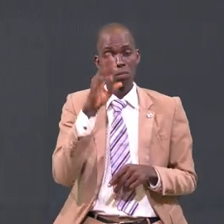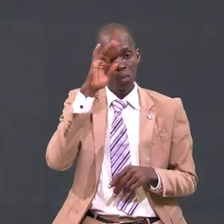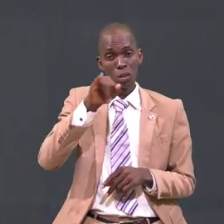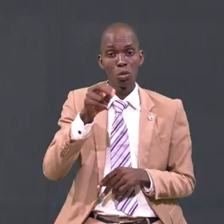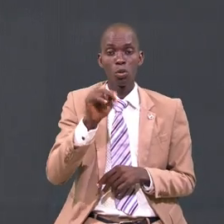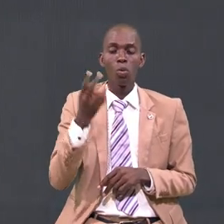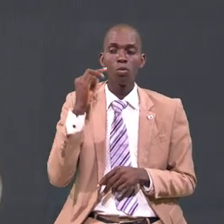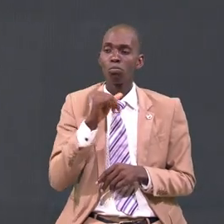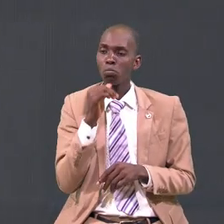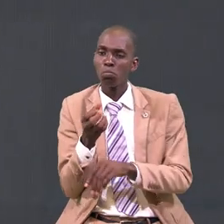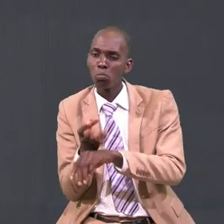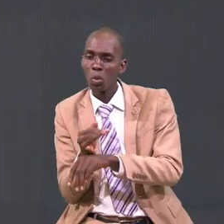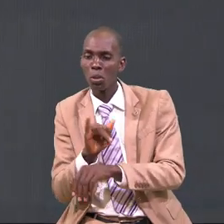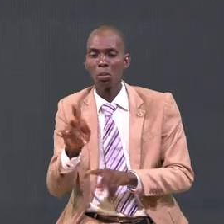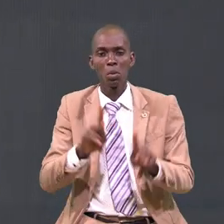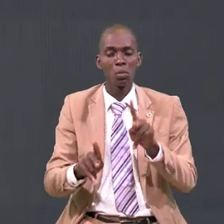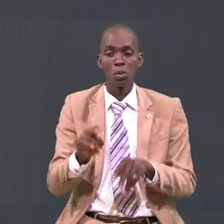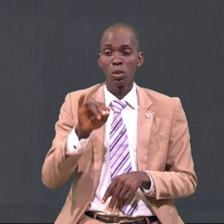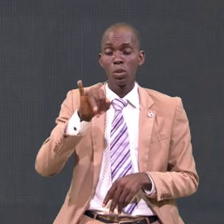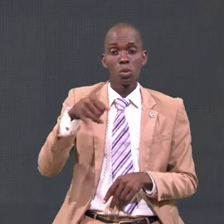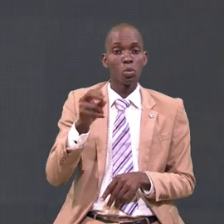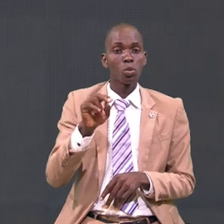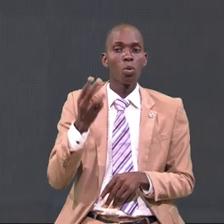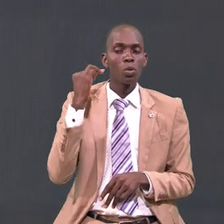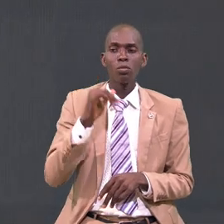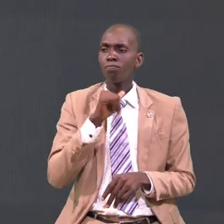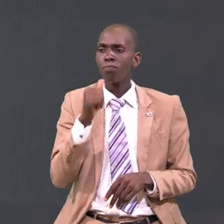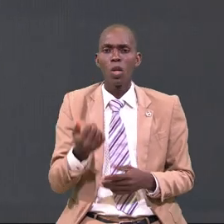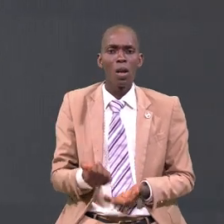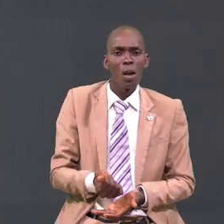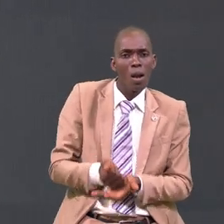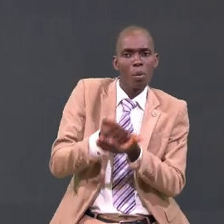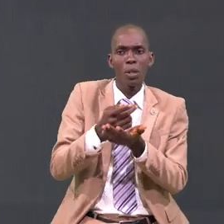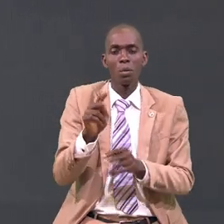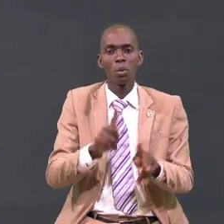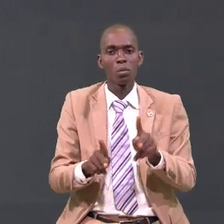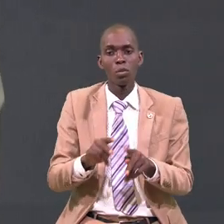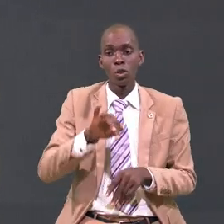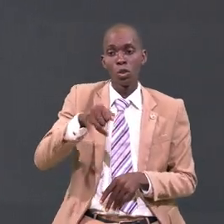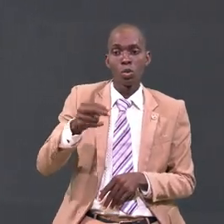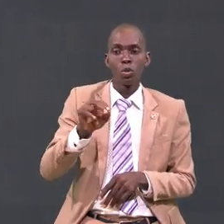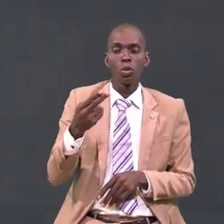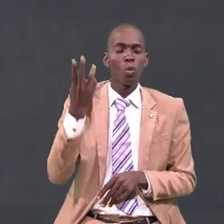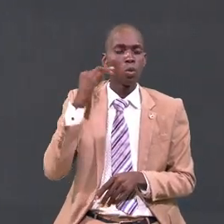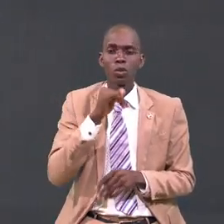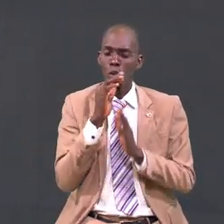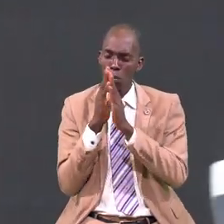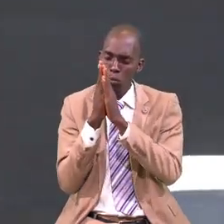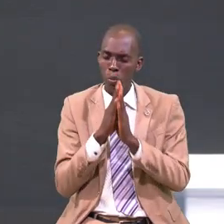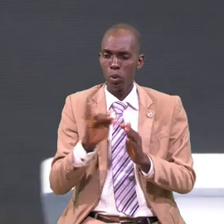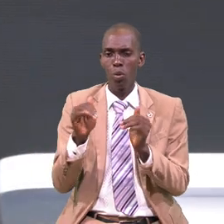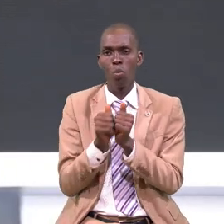It wasn't exciting them. It wasn't playing with them. It